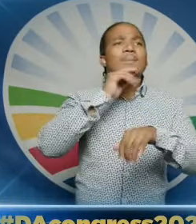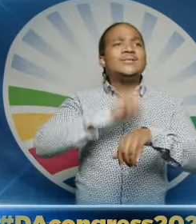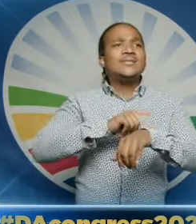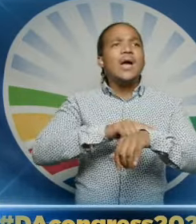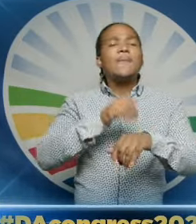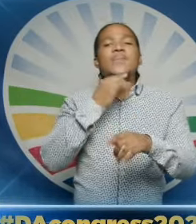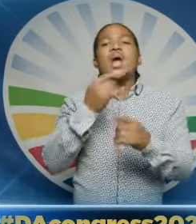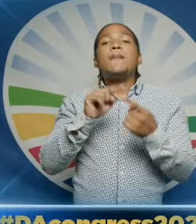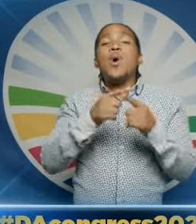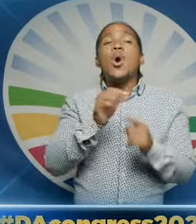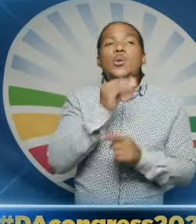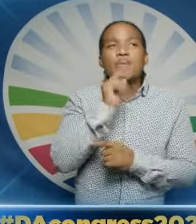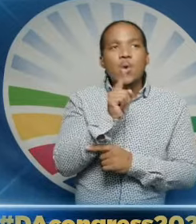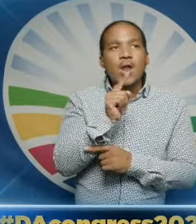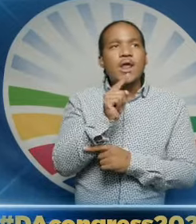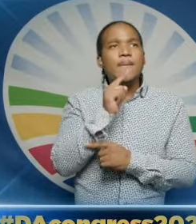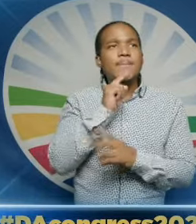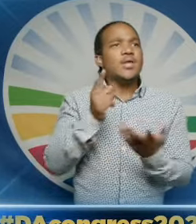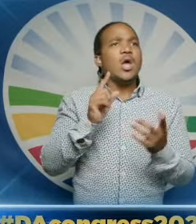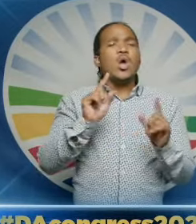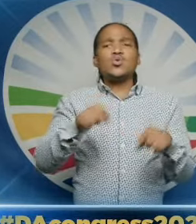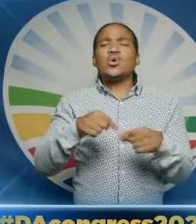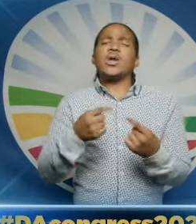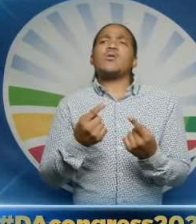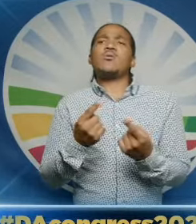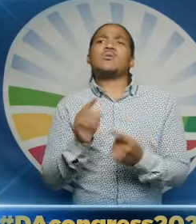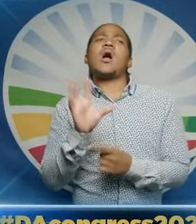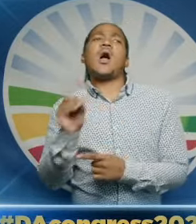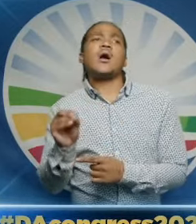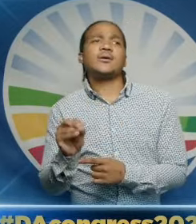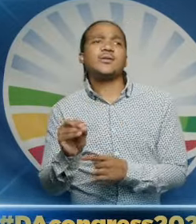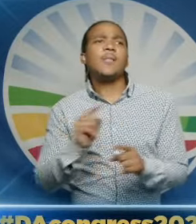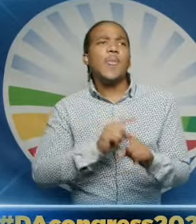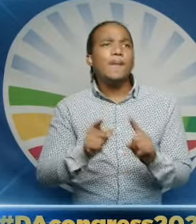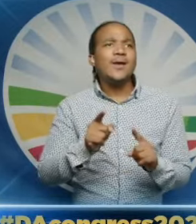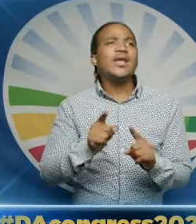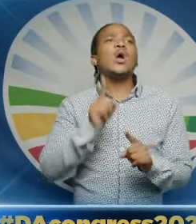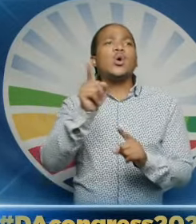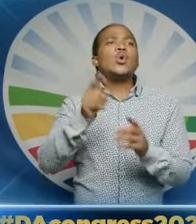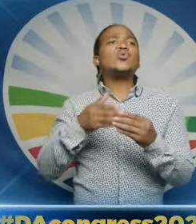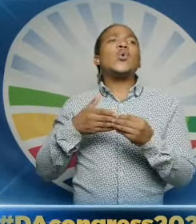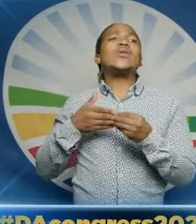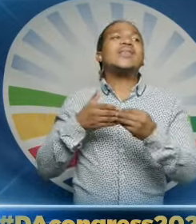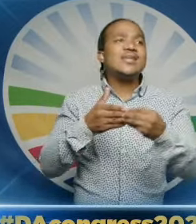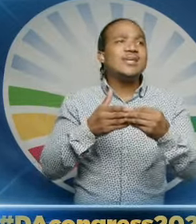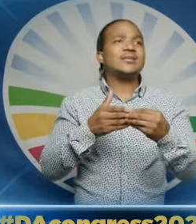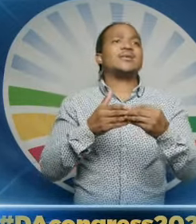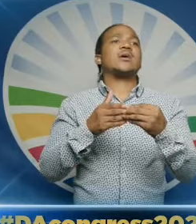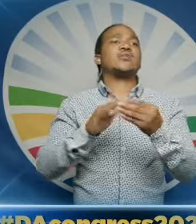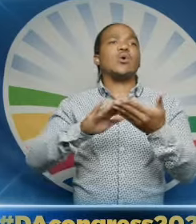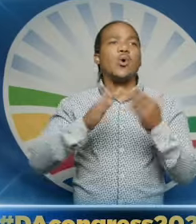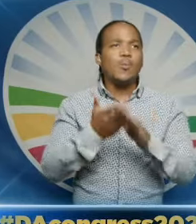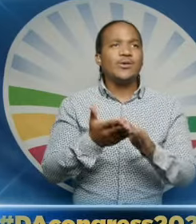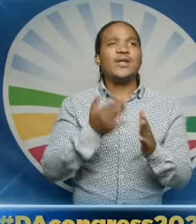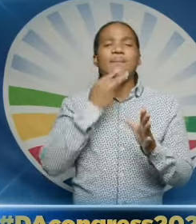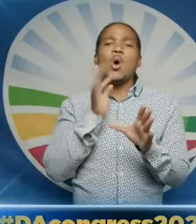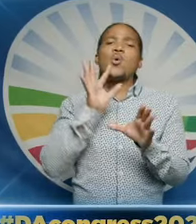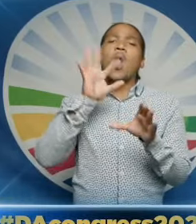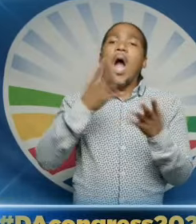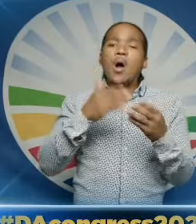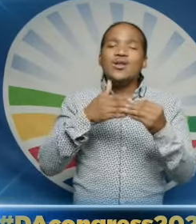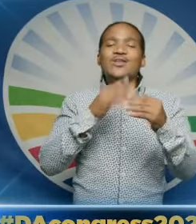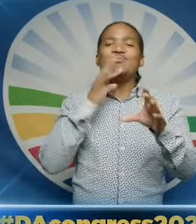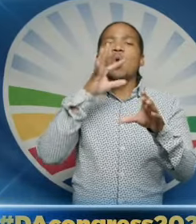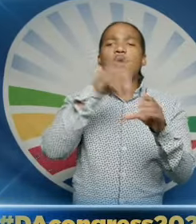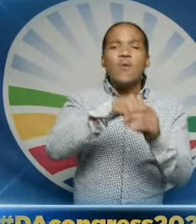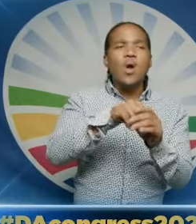that is that you don't have to be elected in a leadership position to lead in your community, to get involved in your